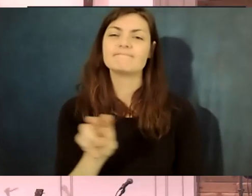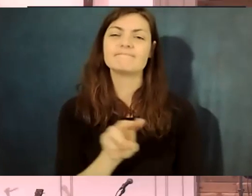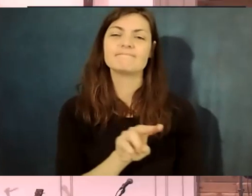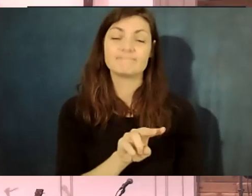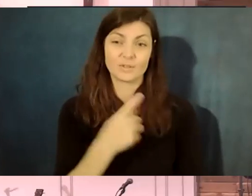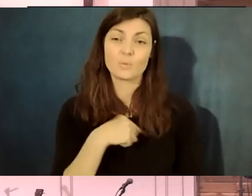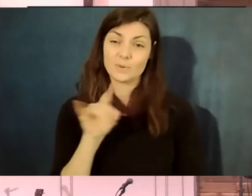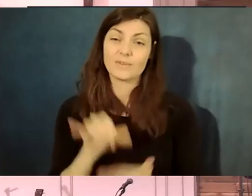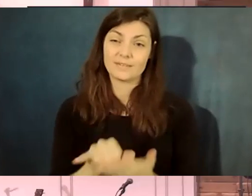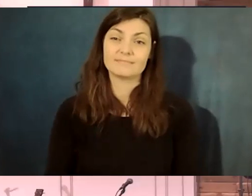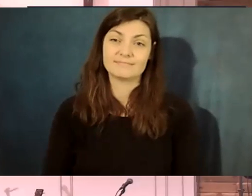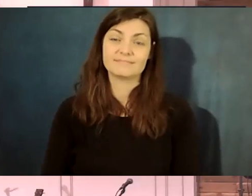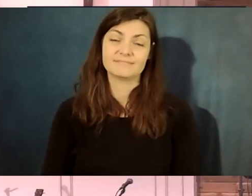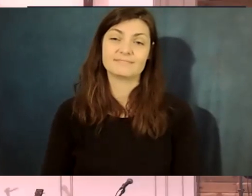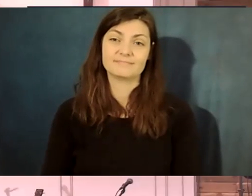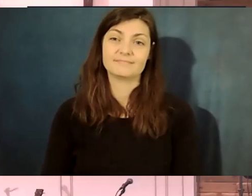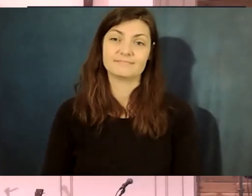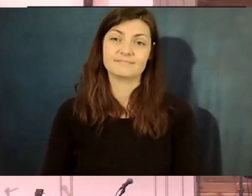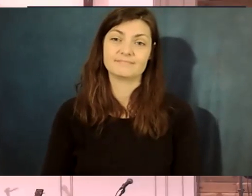But we do.